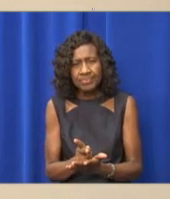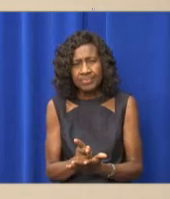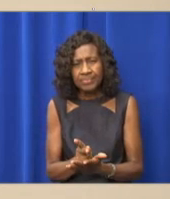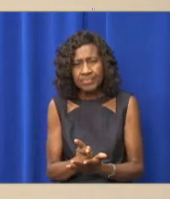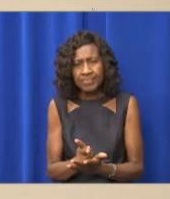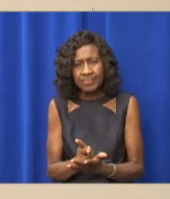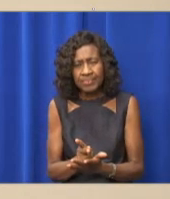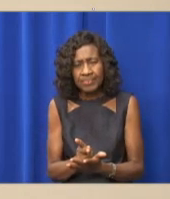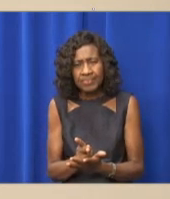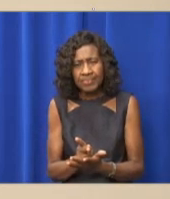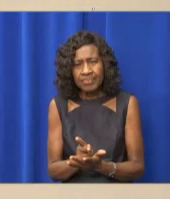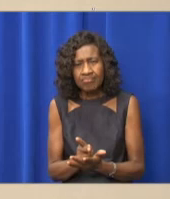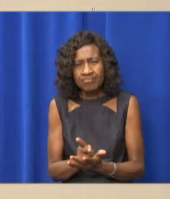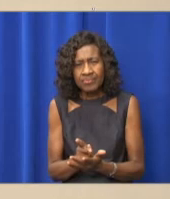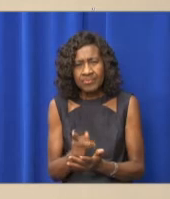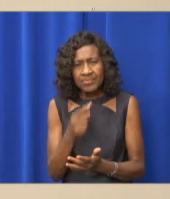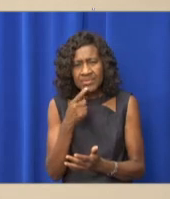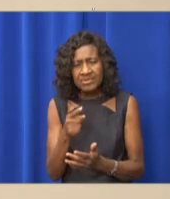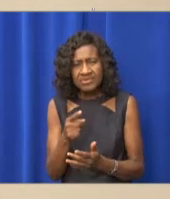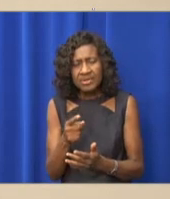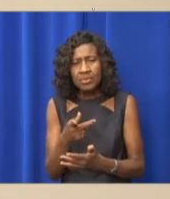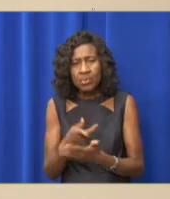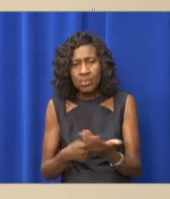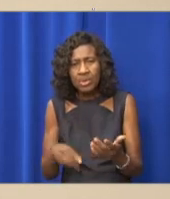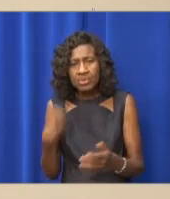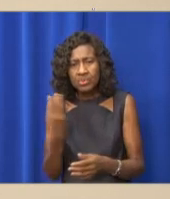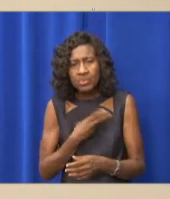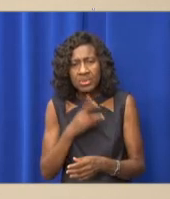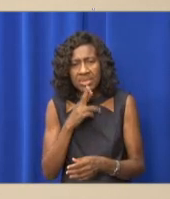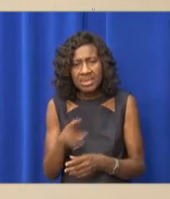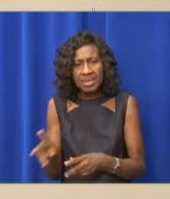Because the nature of what we're doing does